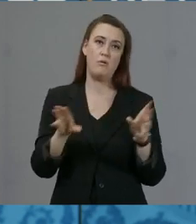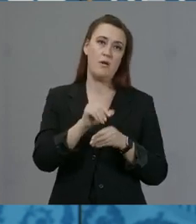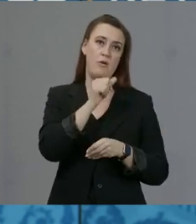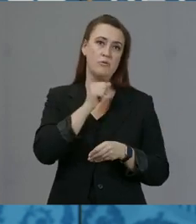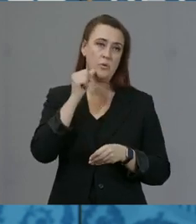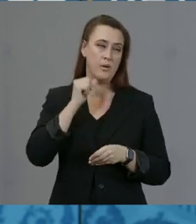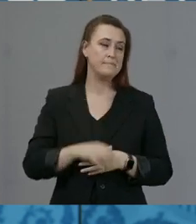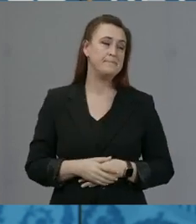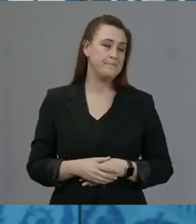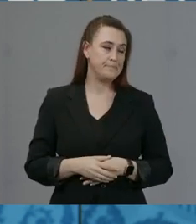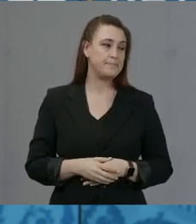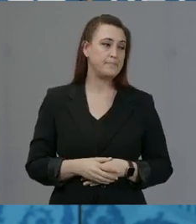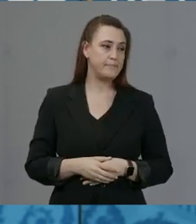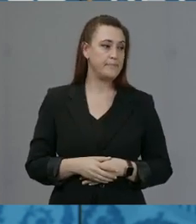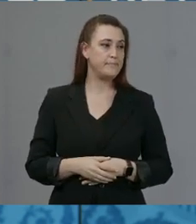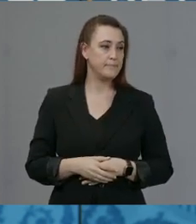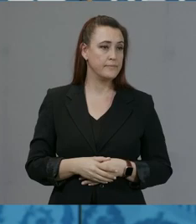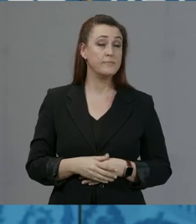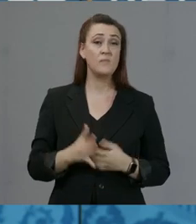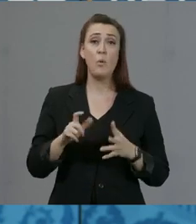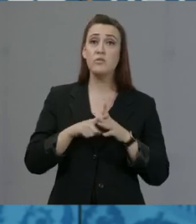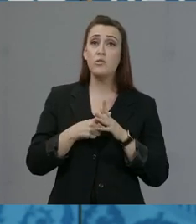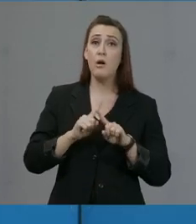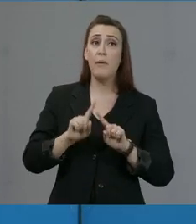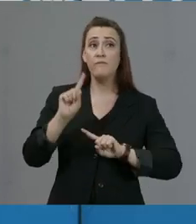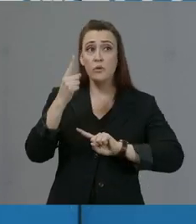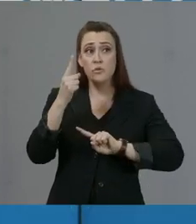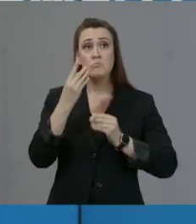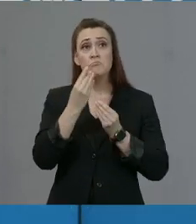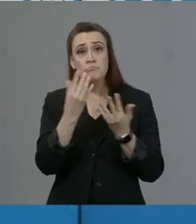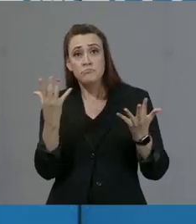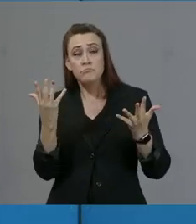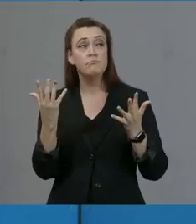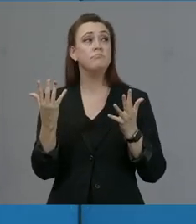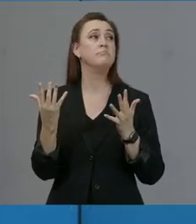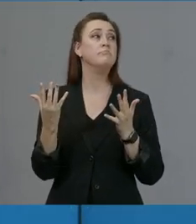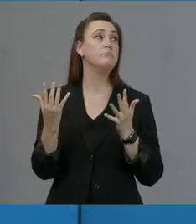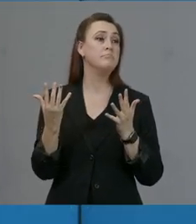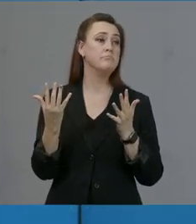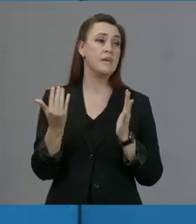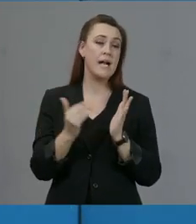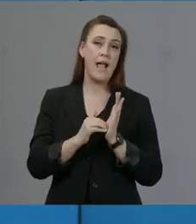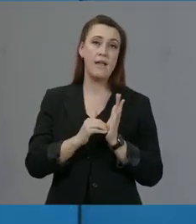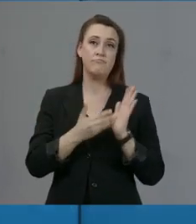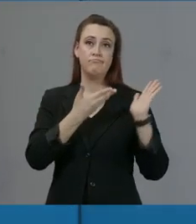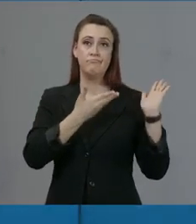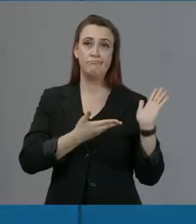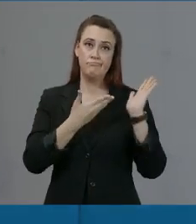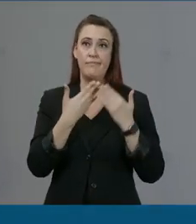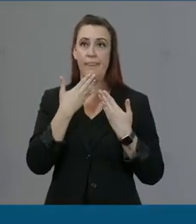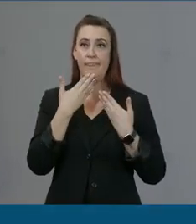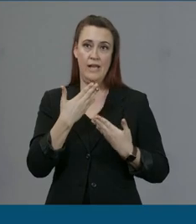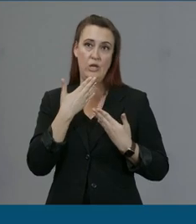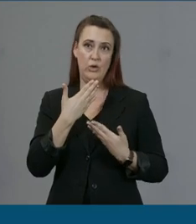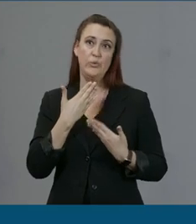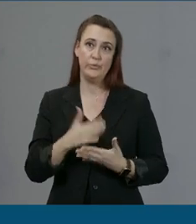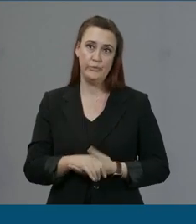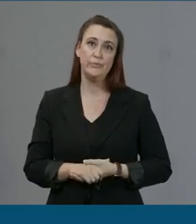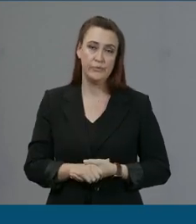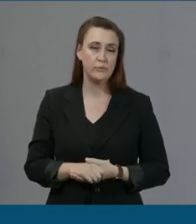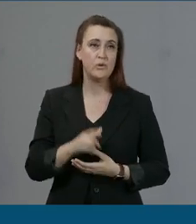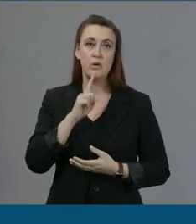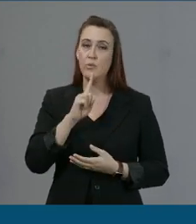Arizona. Before we begin, let me just again say thank you. How grateful